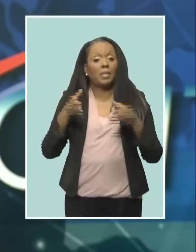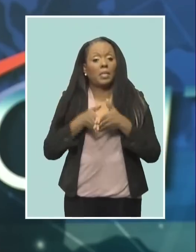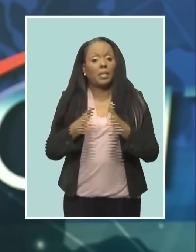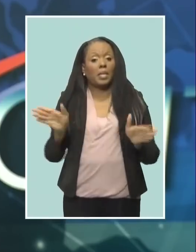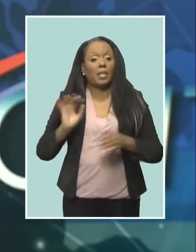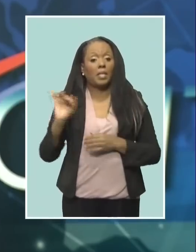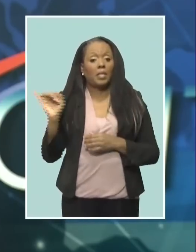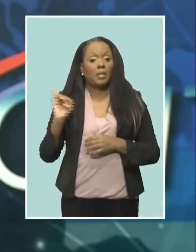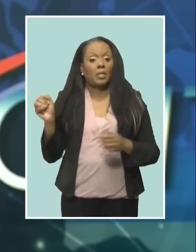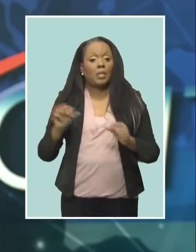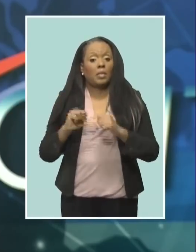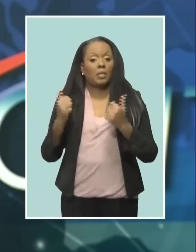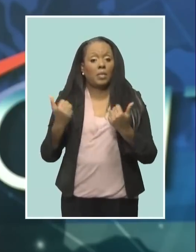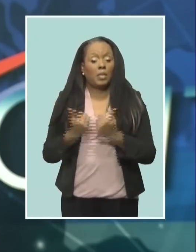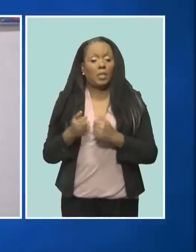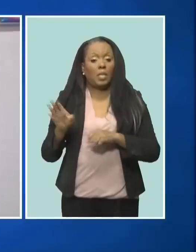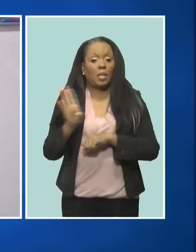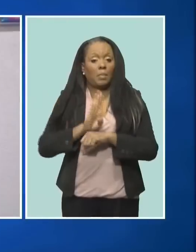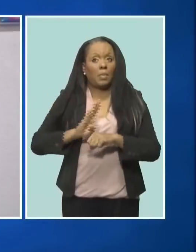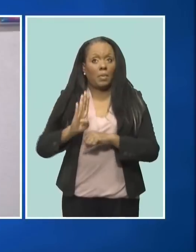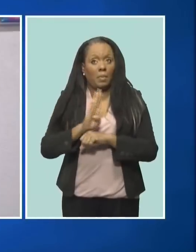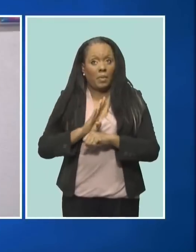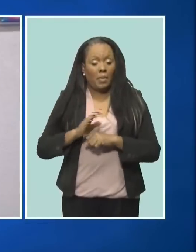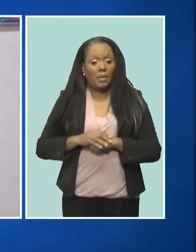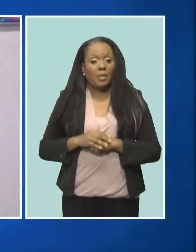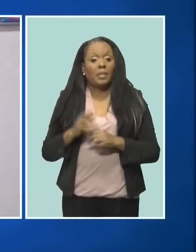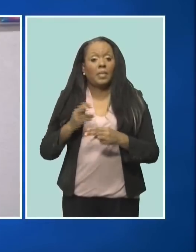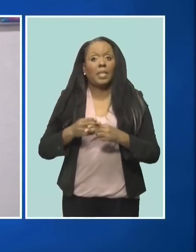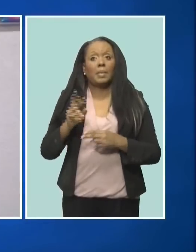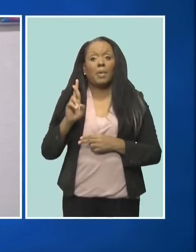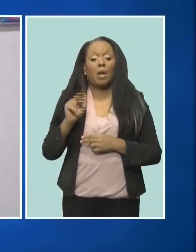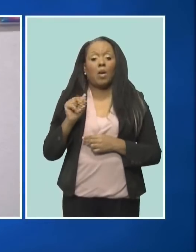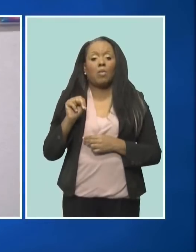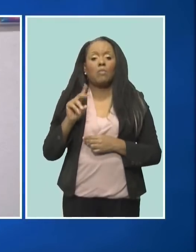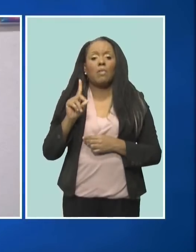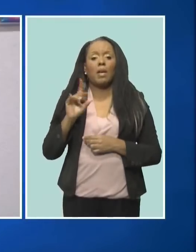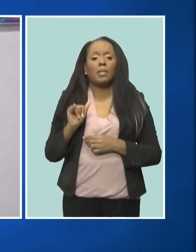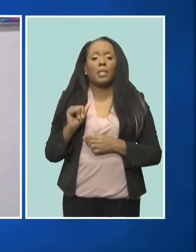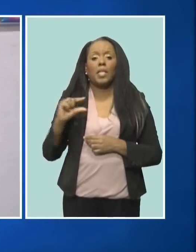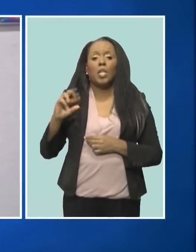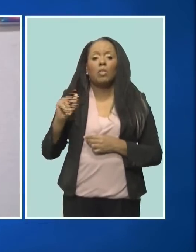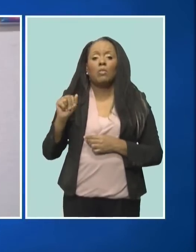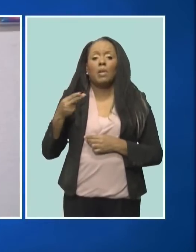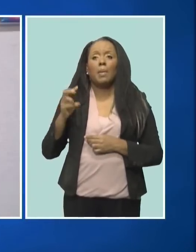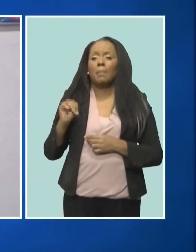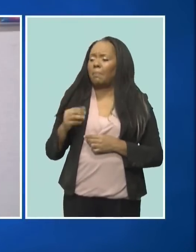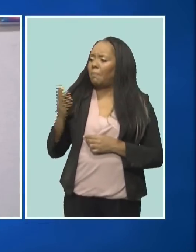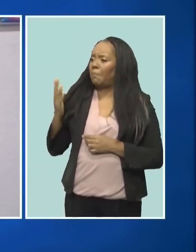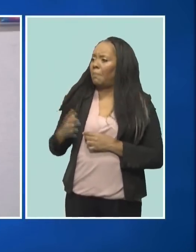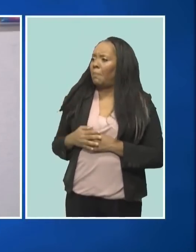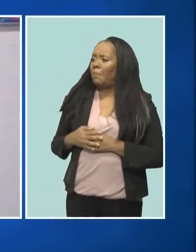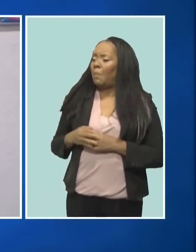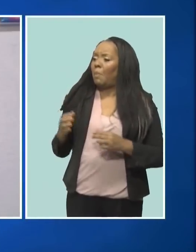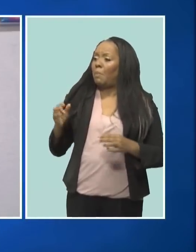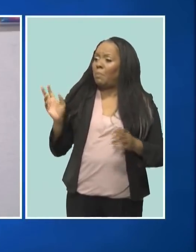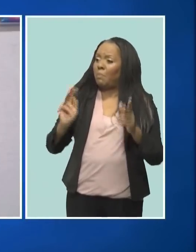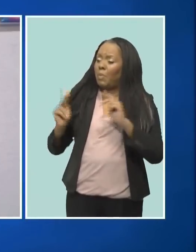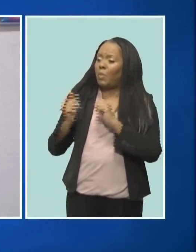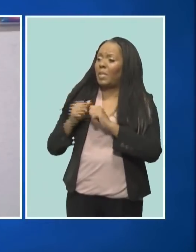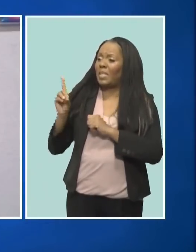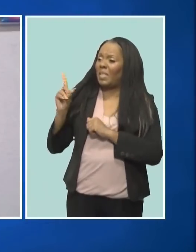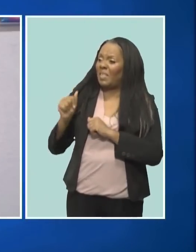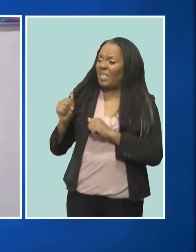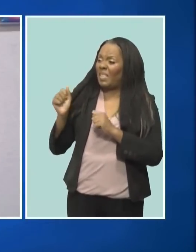Insurance Association of Barbados, Randy Graham. Mr. Graham, from where you sit, is it more difficult for persons with disabilities to